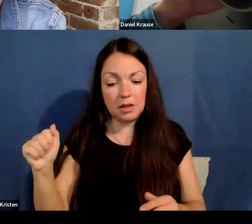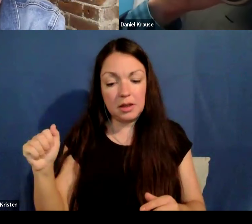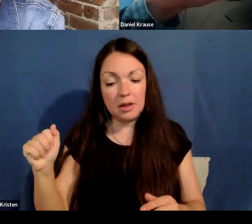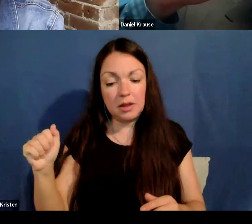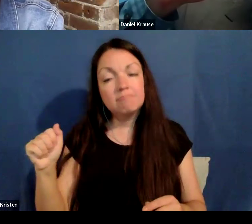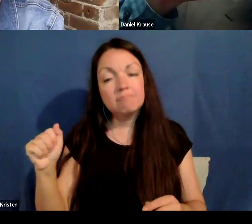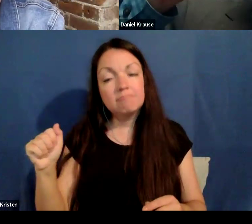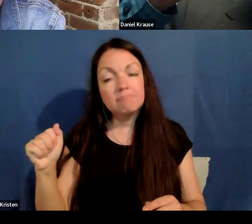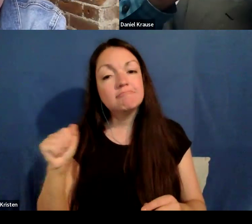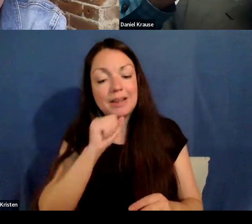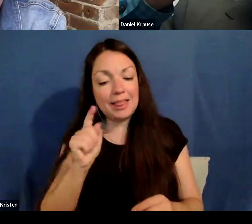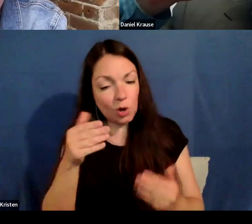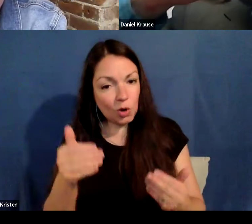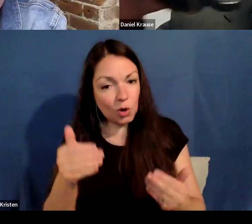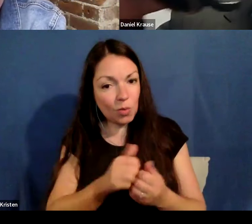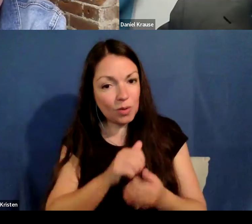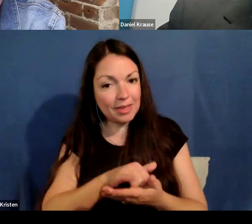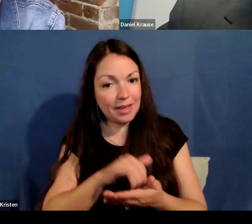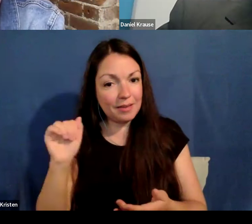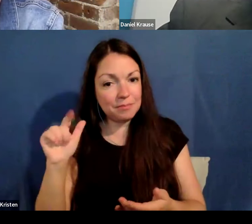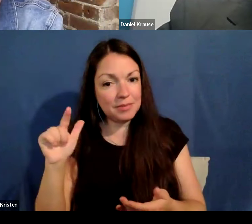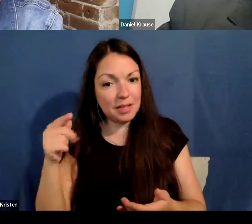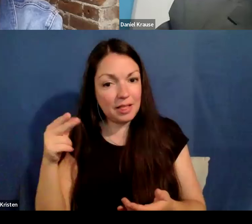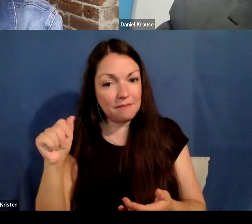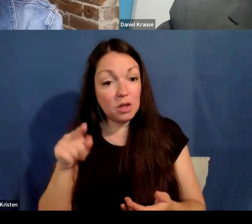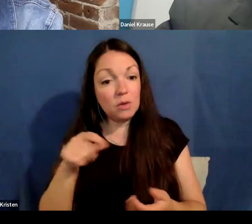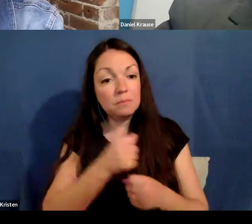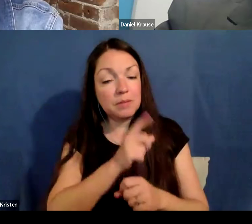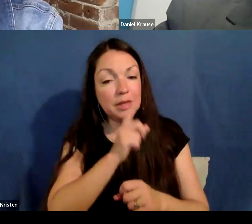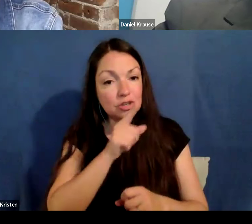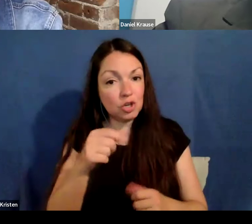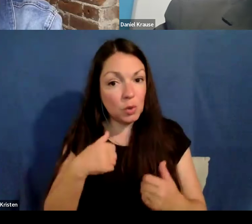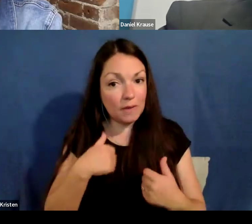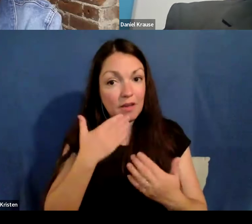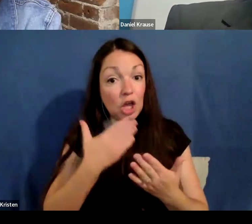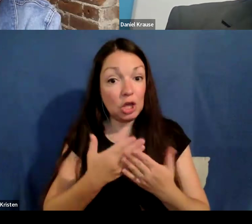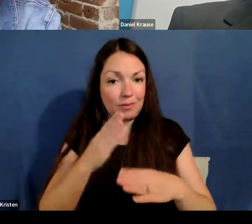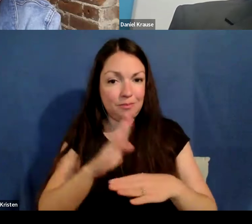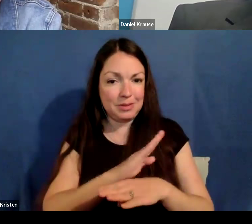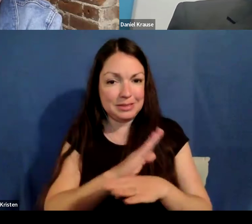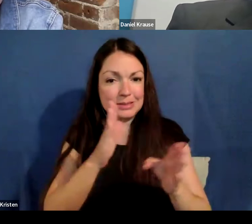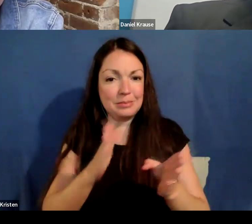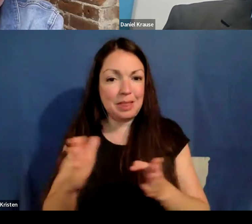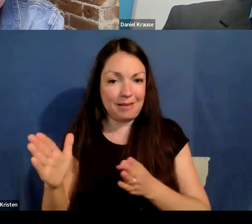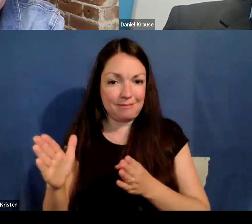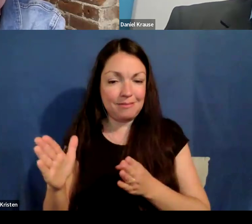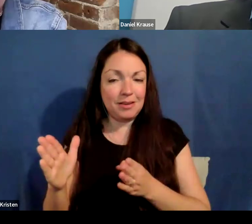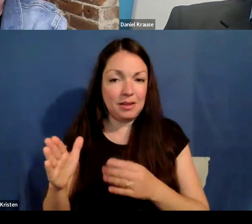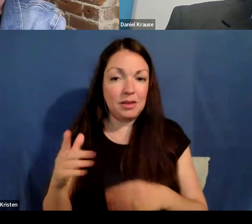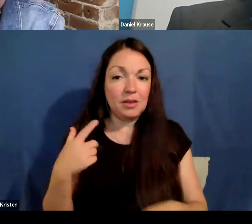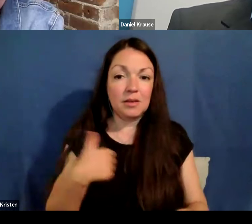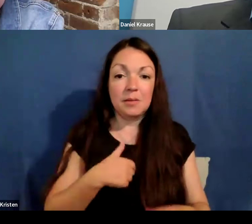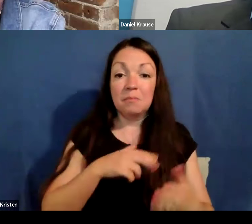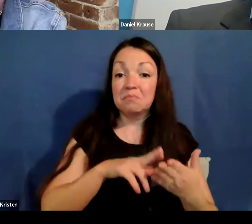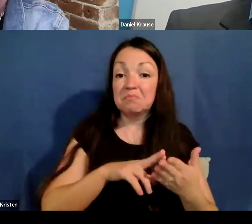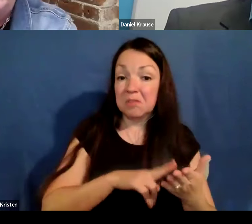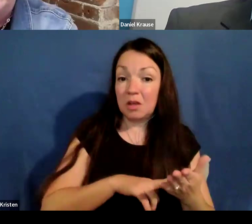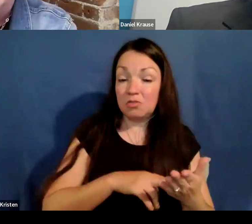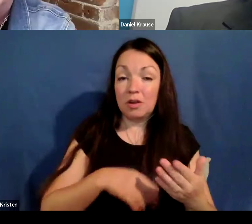love where you're going with this, Alpha. You're making sure you have a good business plan. So, when we're contractors, when